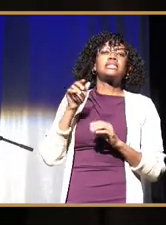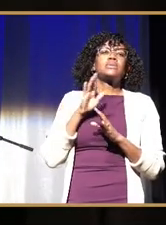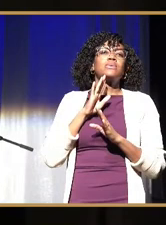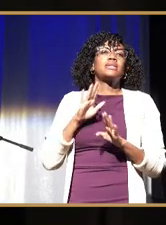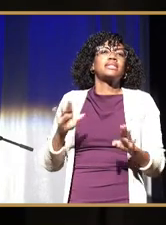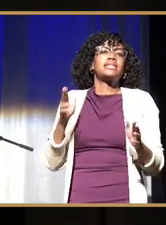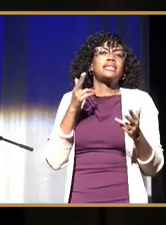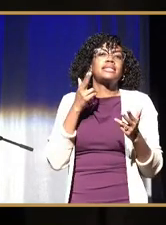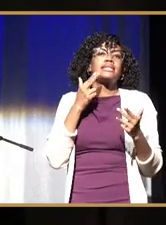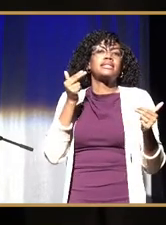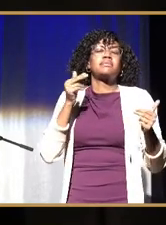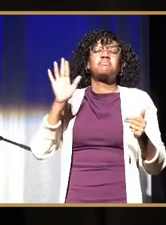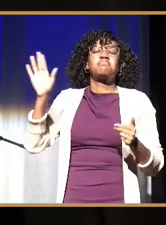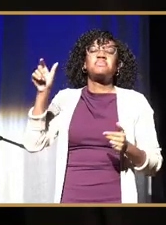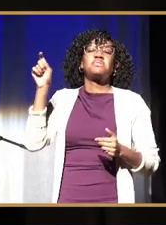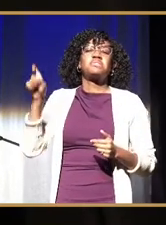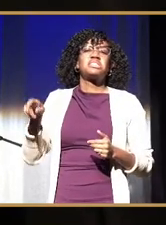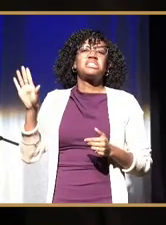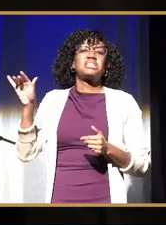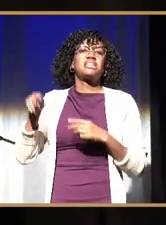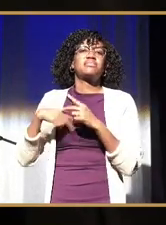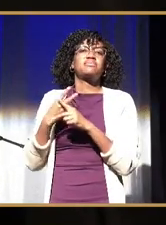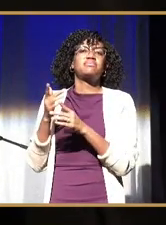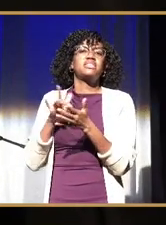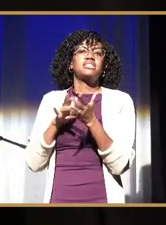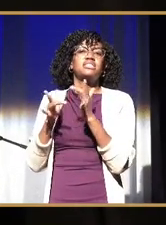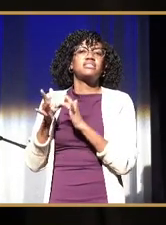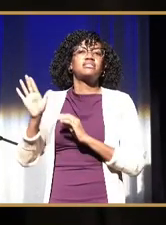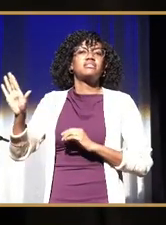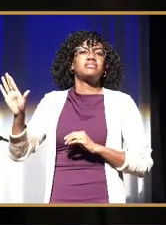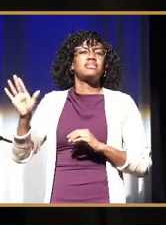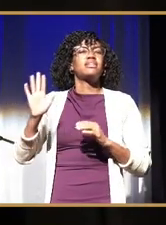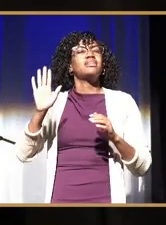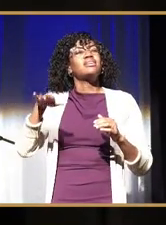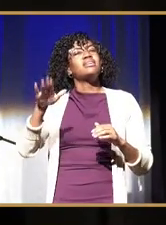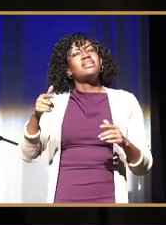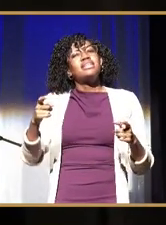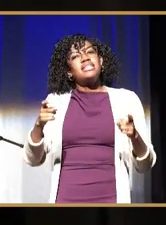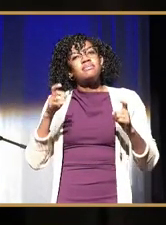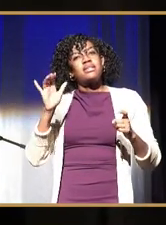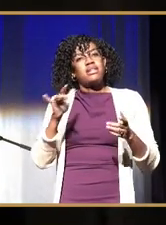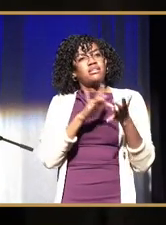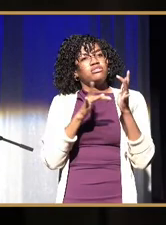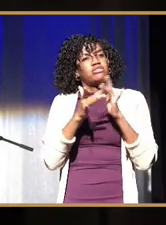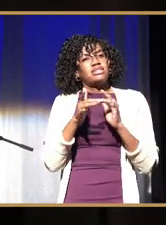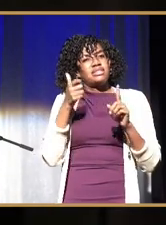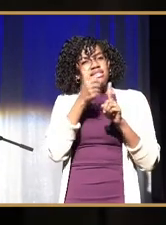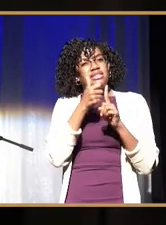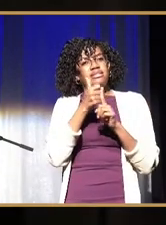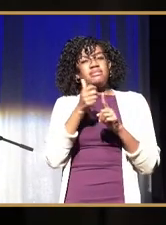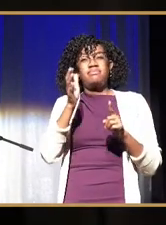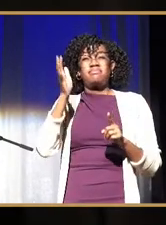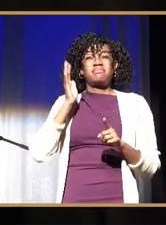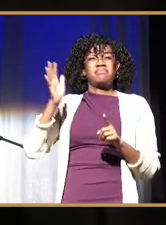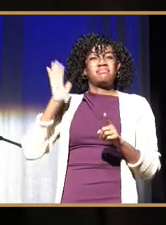Keep that Jesus to yourself. Give me that Jesus that was a political